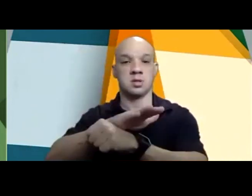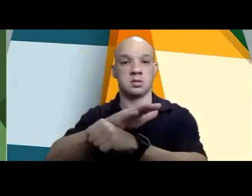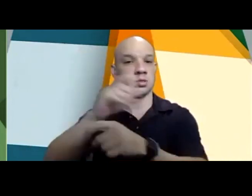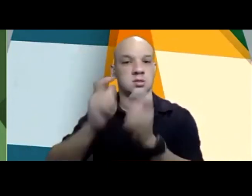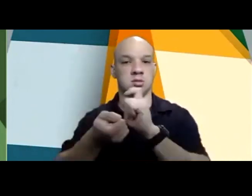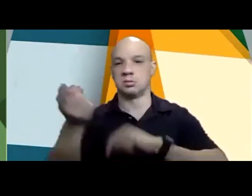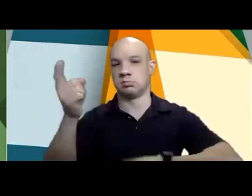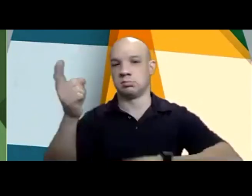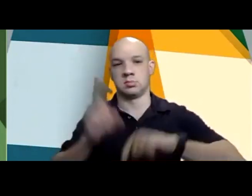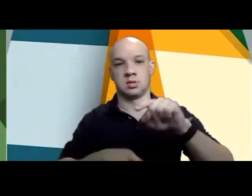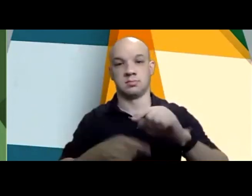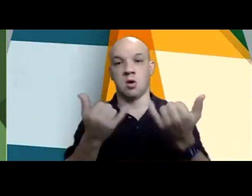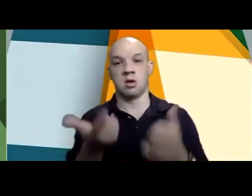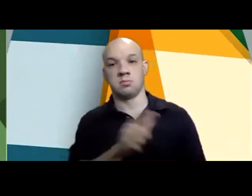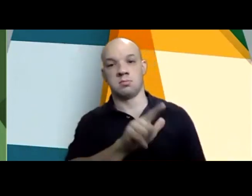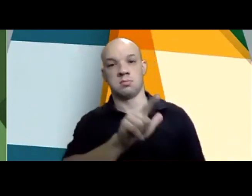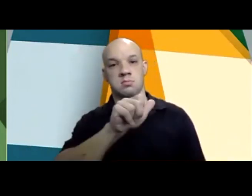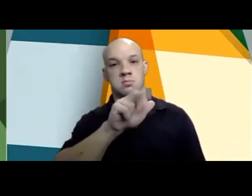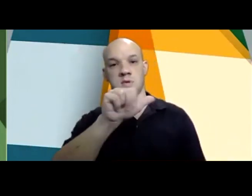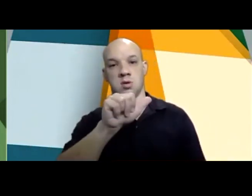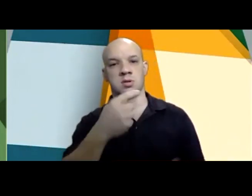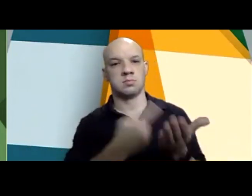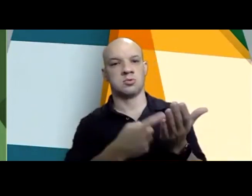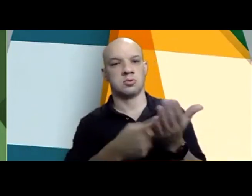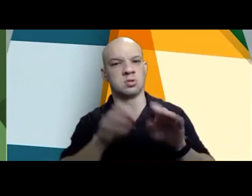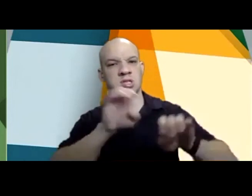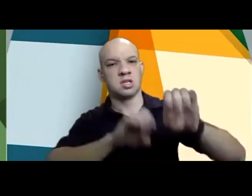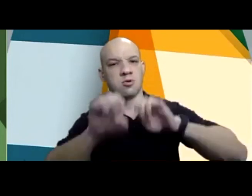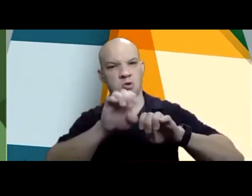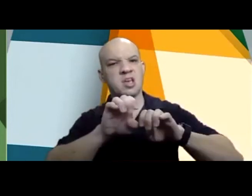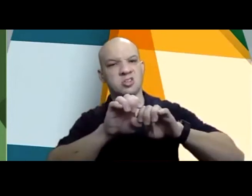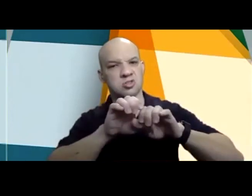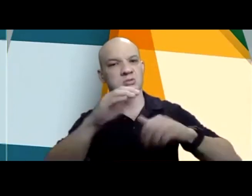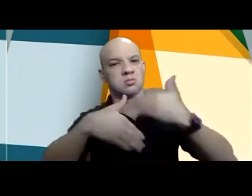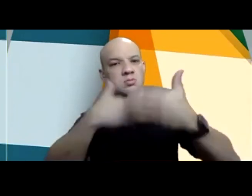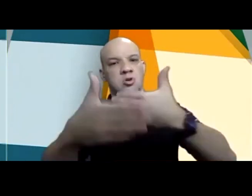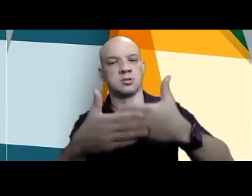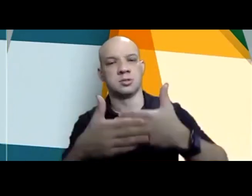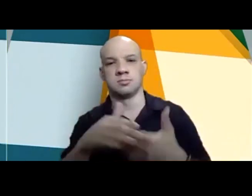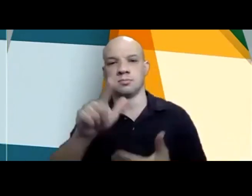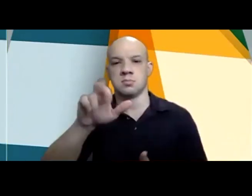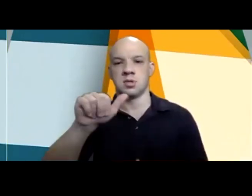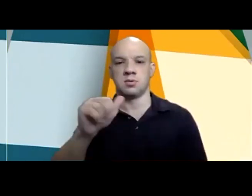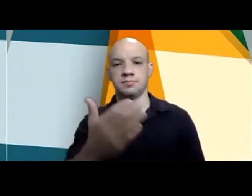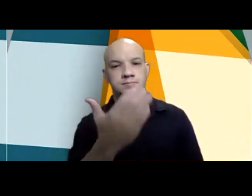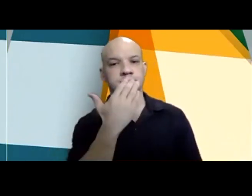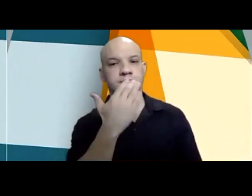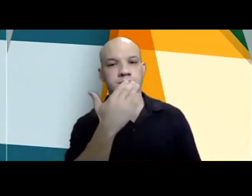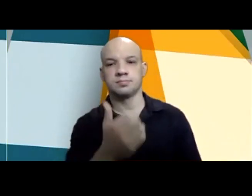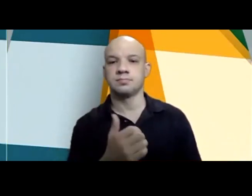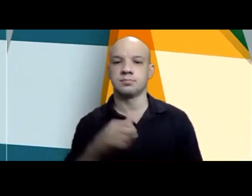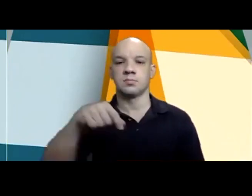like Laura to discuss the evaluation criteria. Laura. Thank you. This